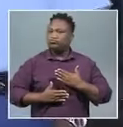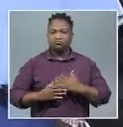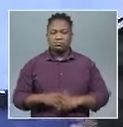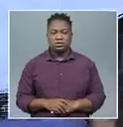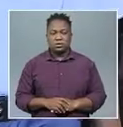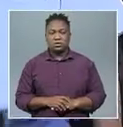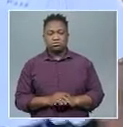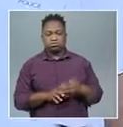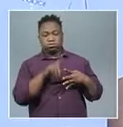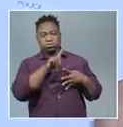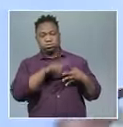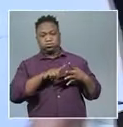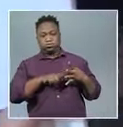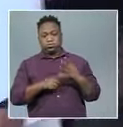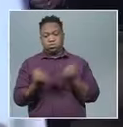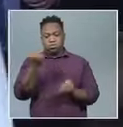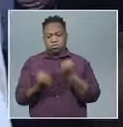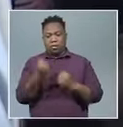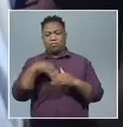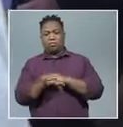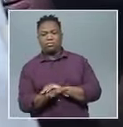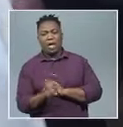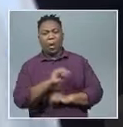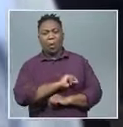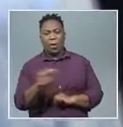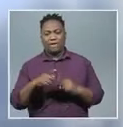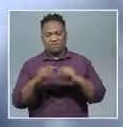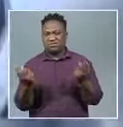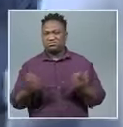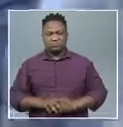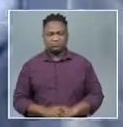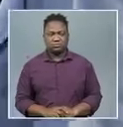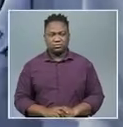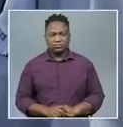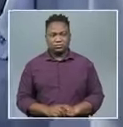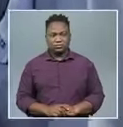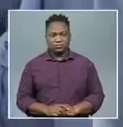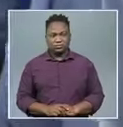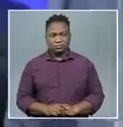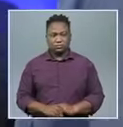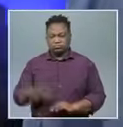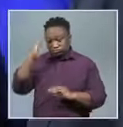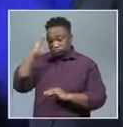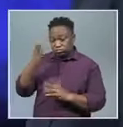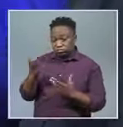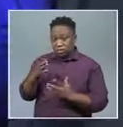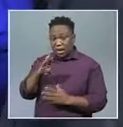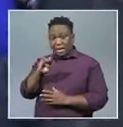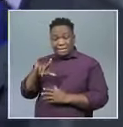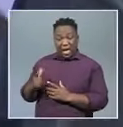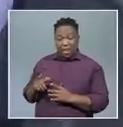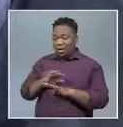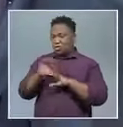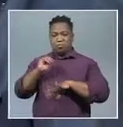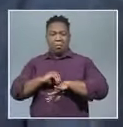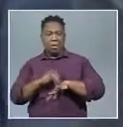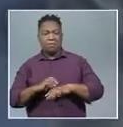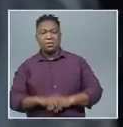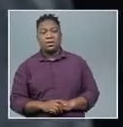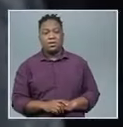accused's appearances were over in a flash. So, Agrizzi, are you happy to have bail? No problem. The